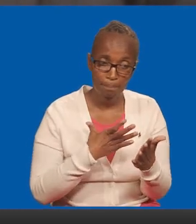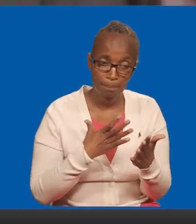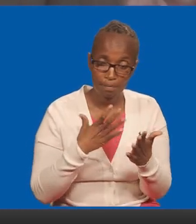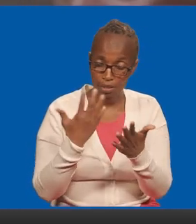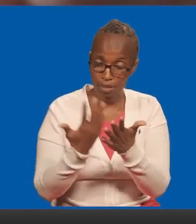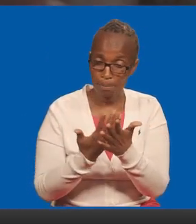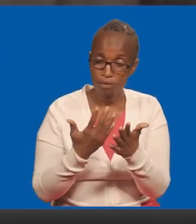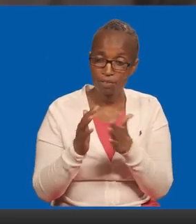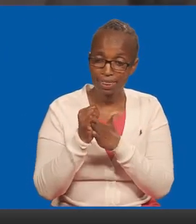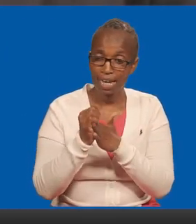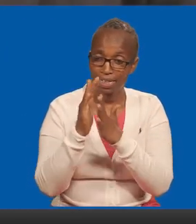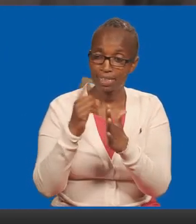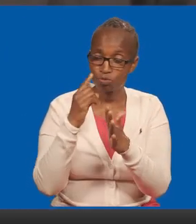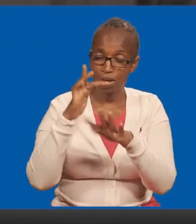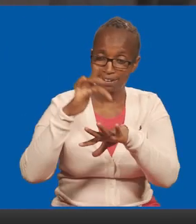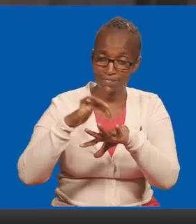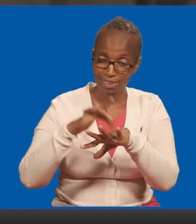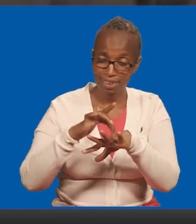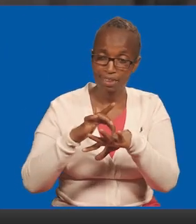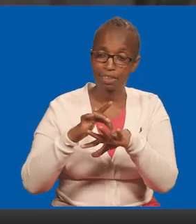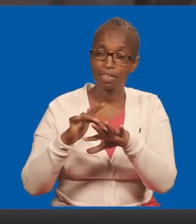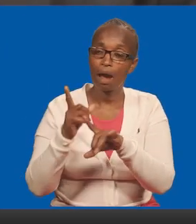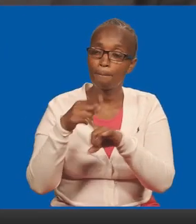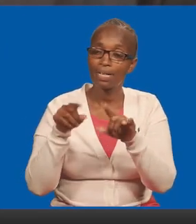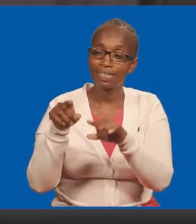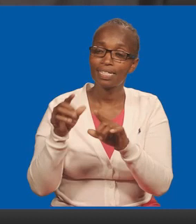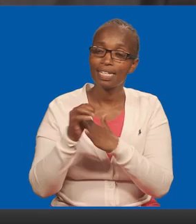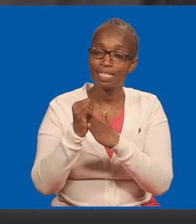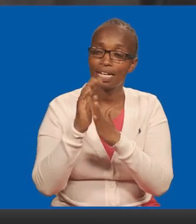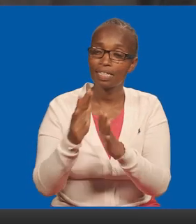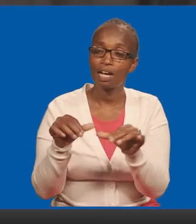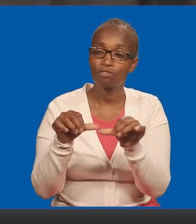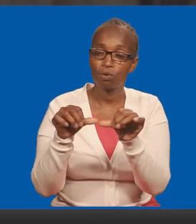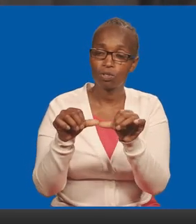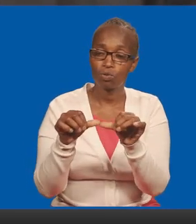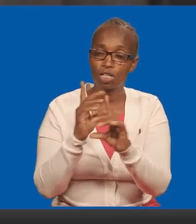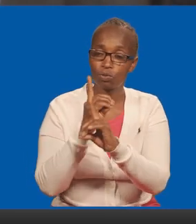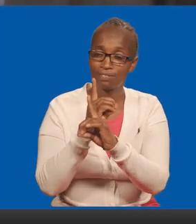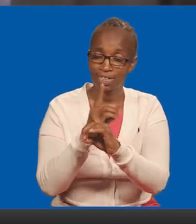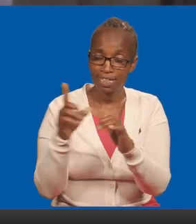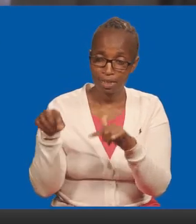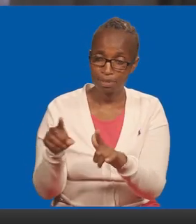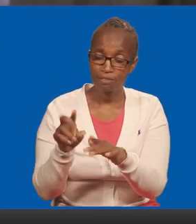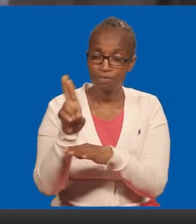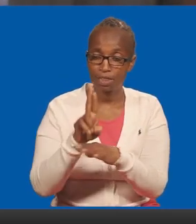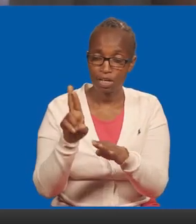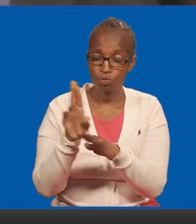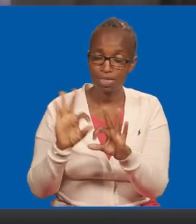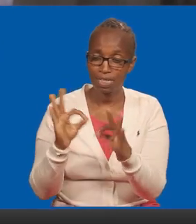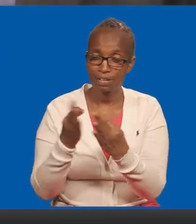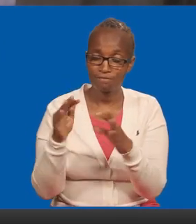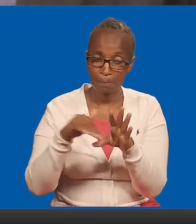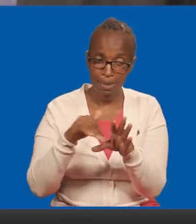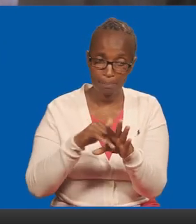trying to defend themselves, interestingly. They are proxies, they have used their proxies, their family members. And we have those documents. So we